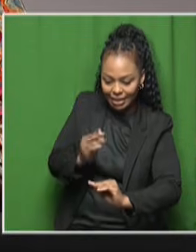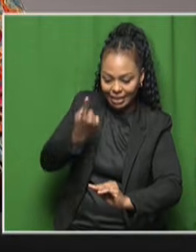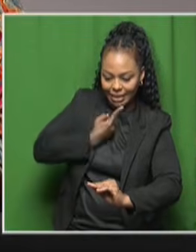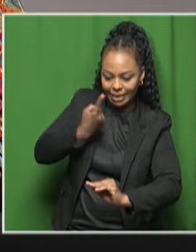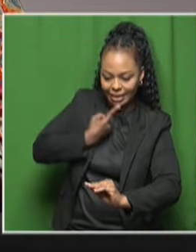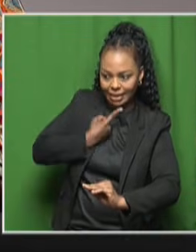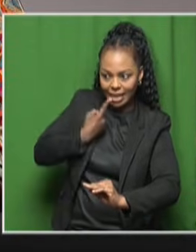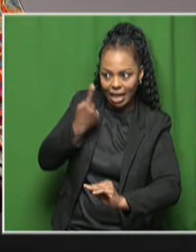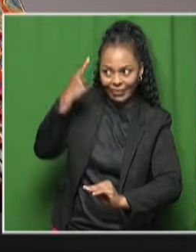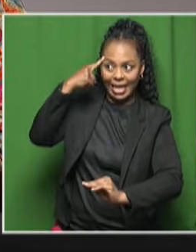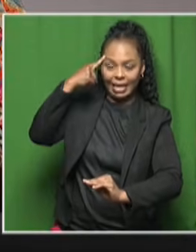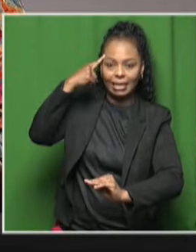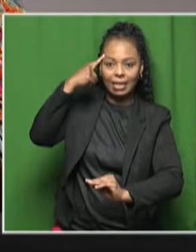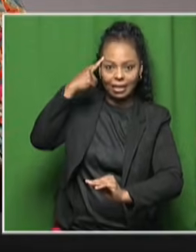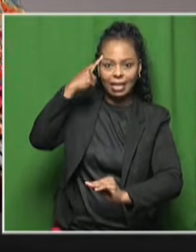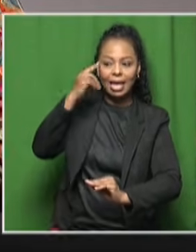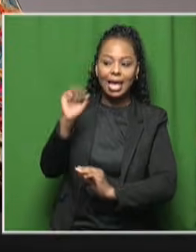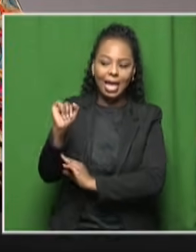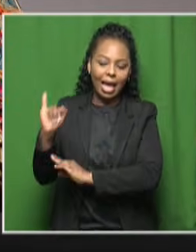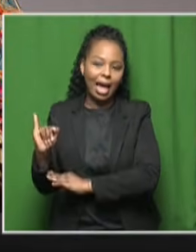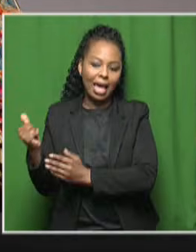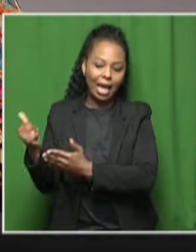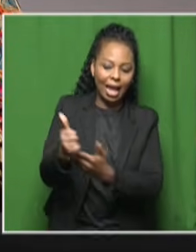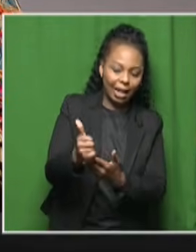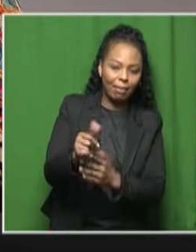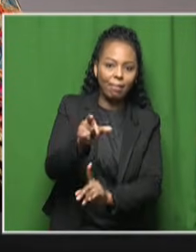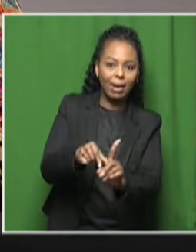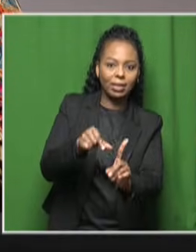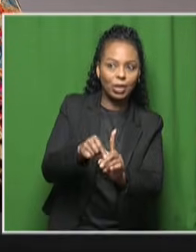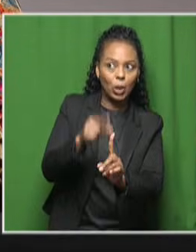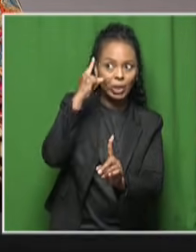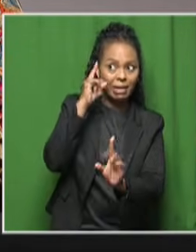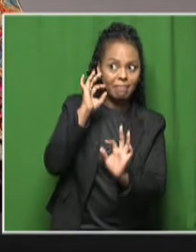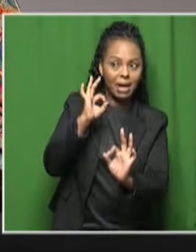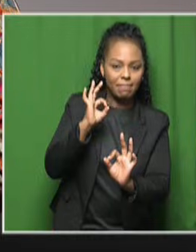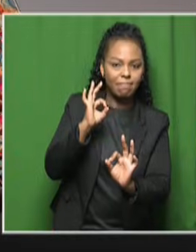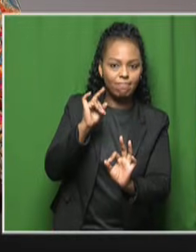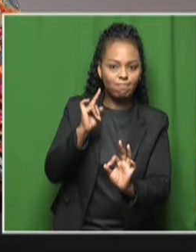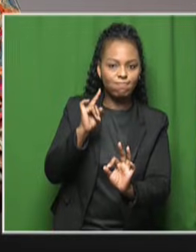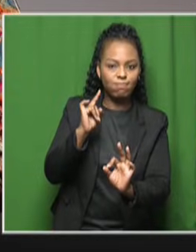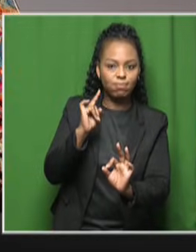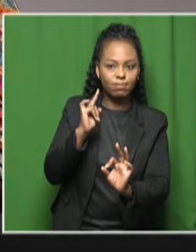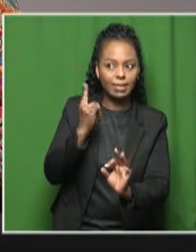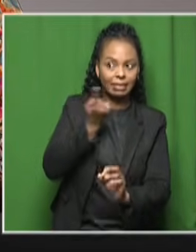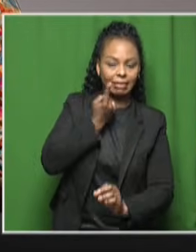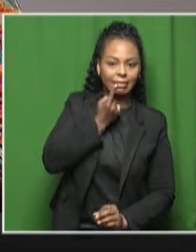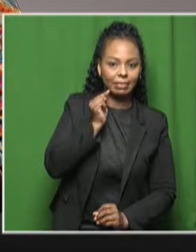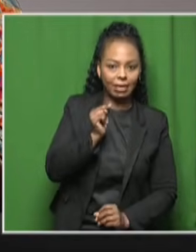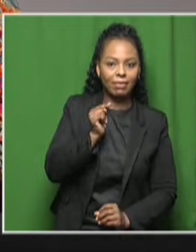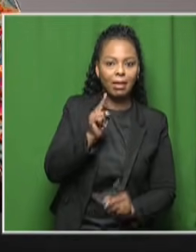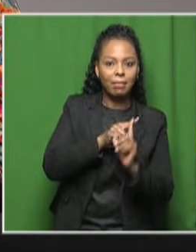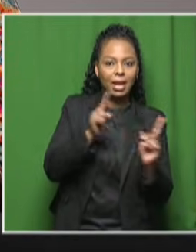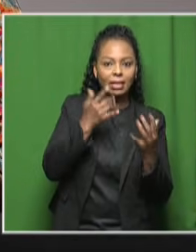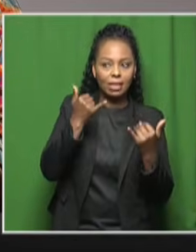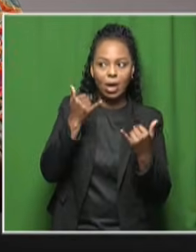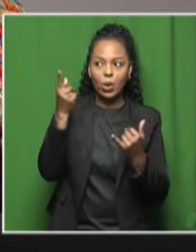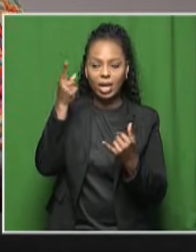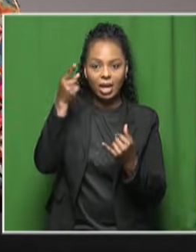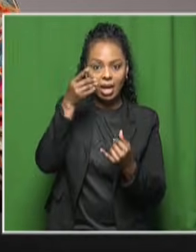needs a person to think critically so that they inform ChatGPT and it gives them back the